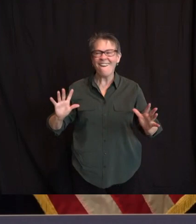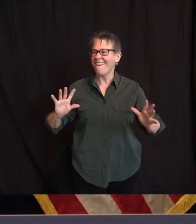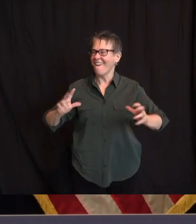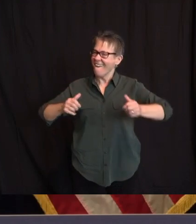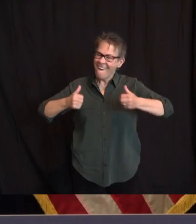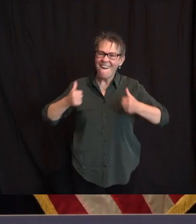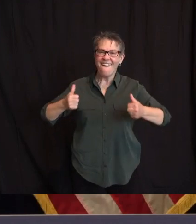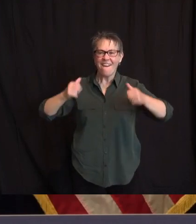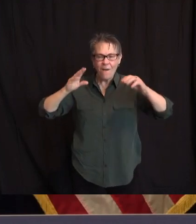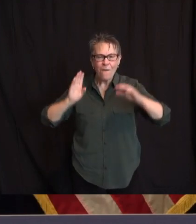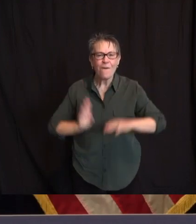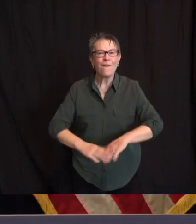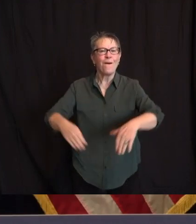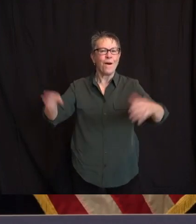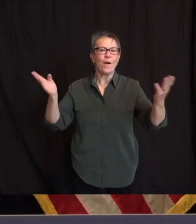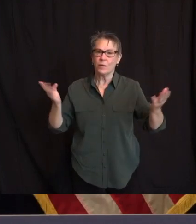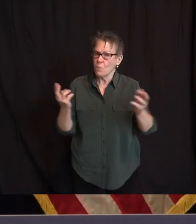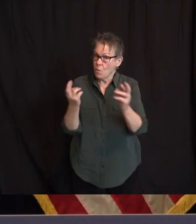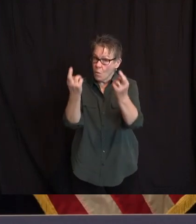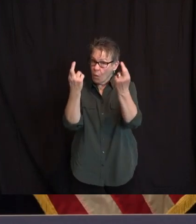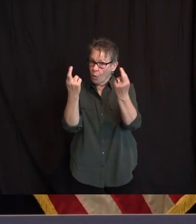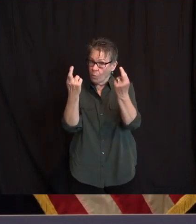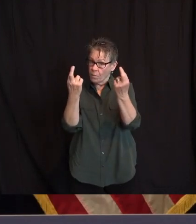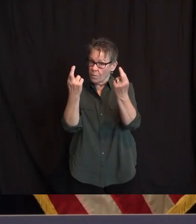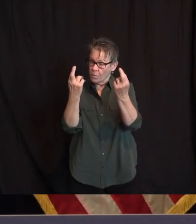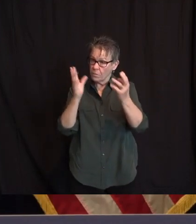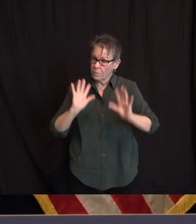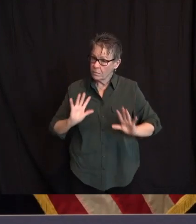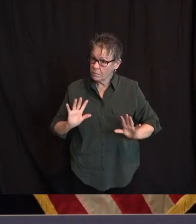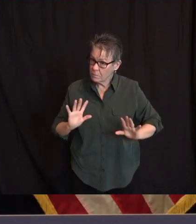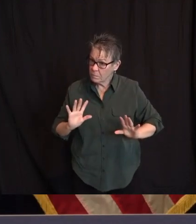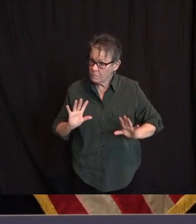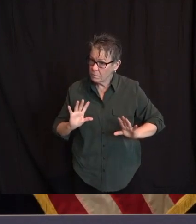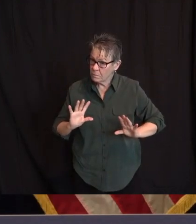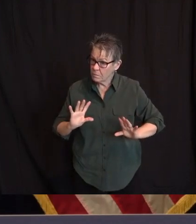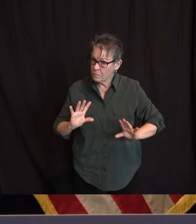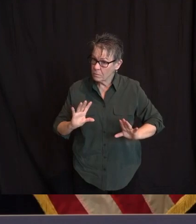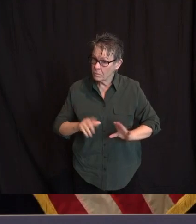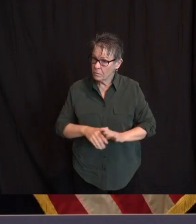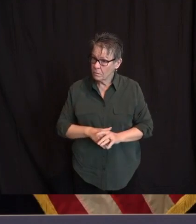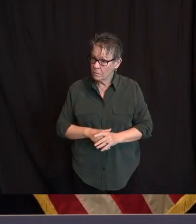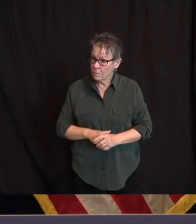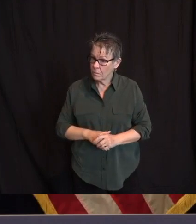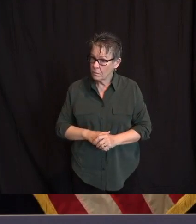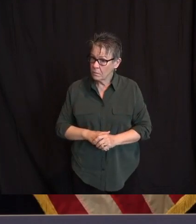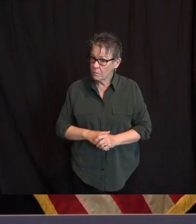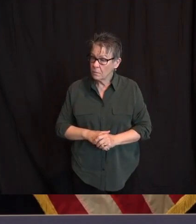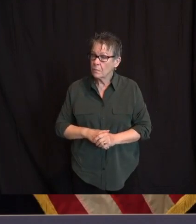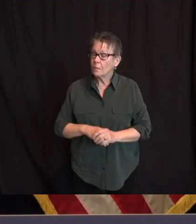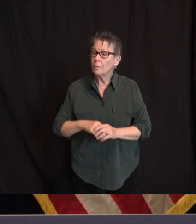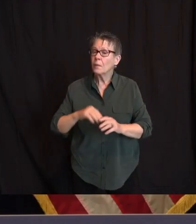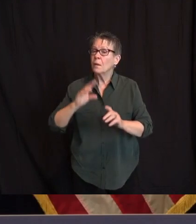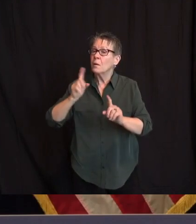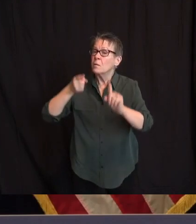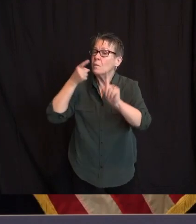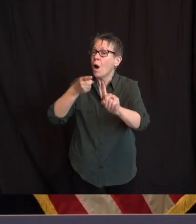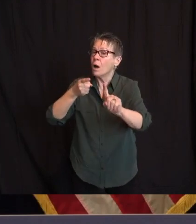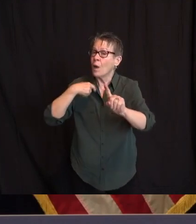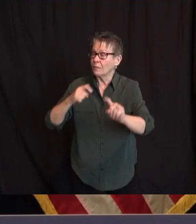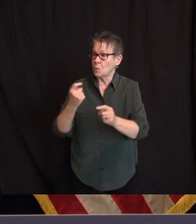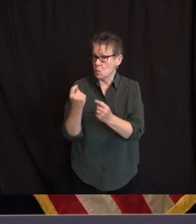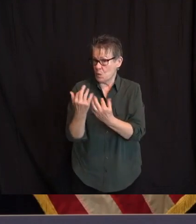order of events here is break the back of the virus and then responsibly reopen, not just for the shore, but the economy more generally. And we can't get